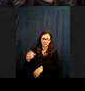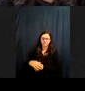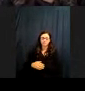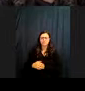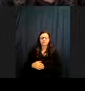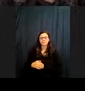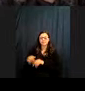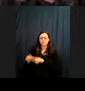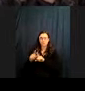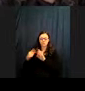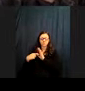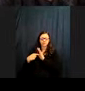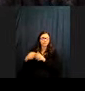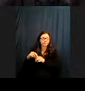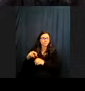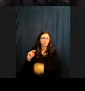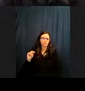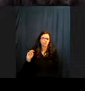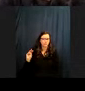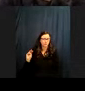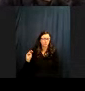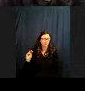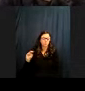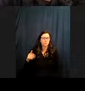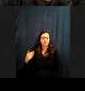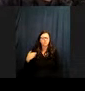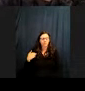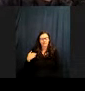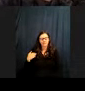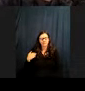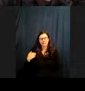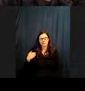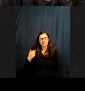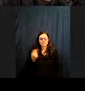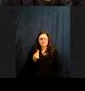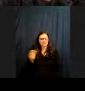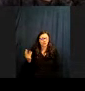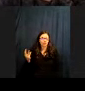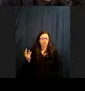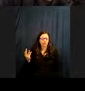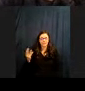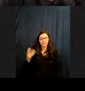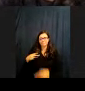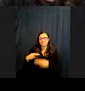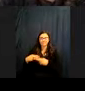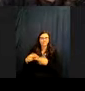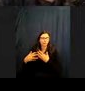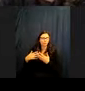also exhibits in New Mexico. And she has a series of these, what she calls gray